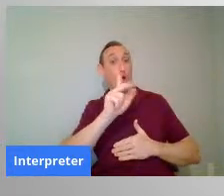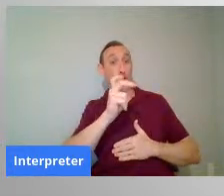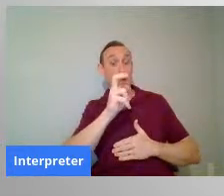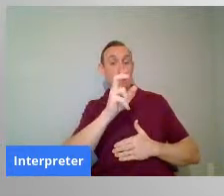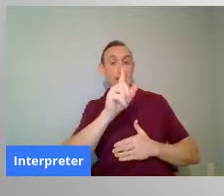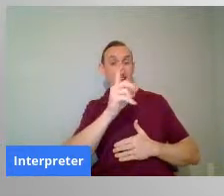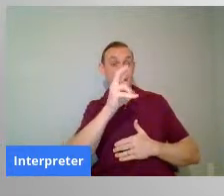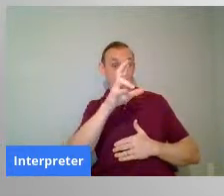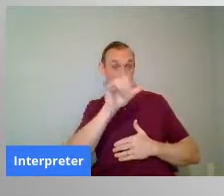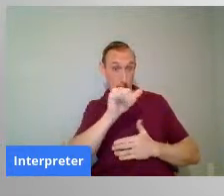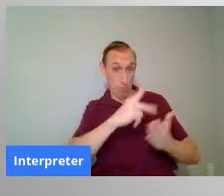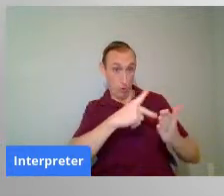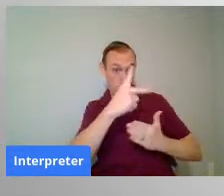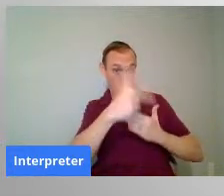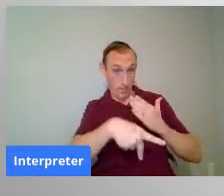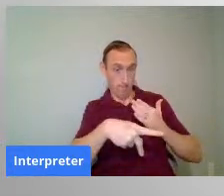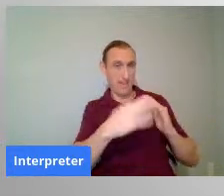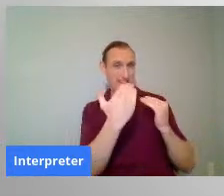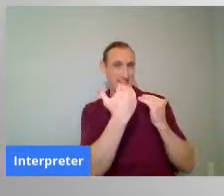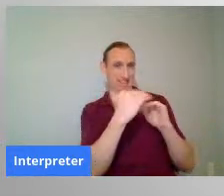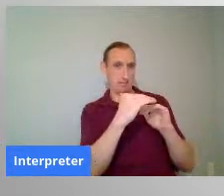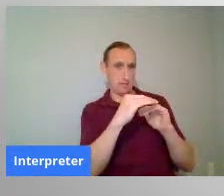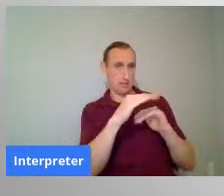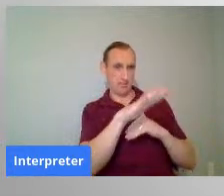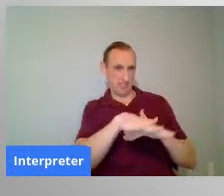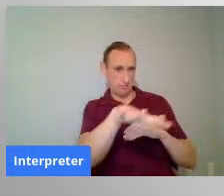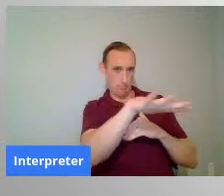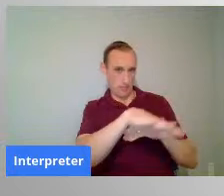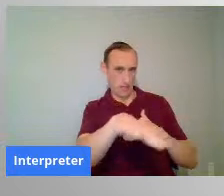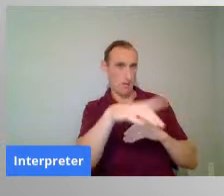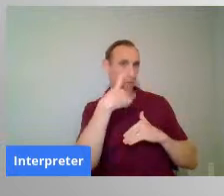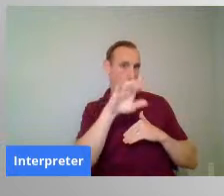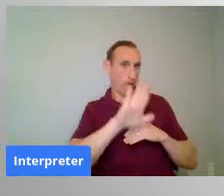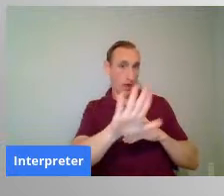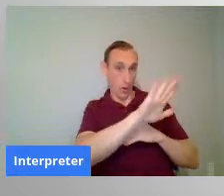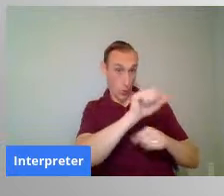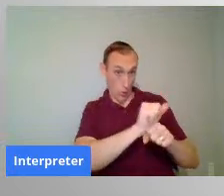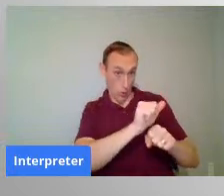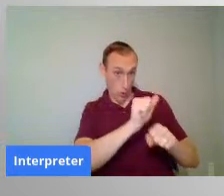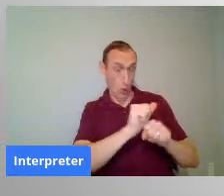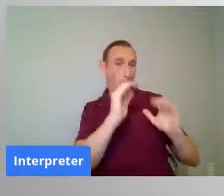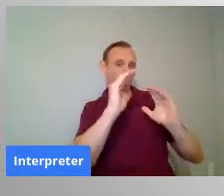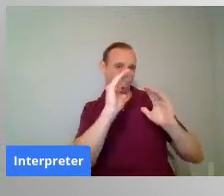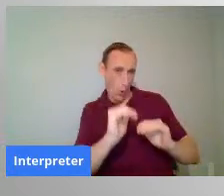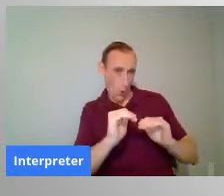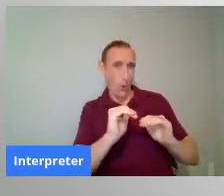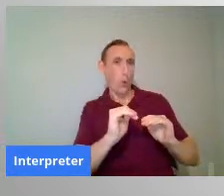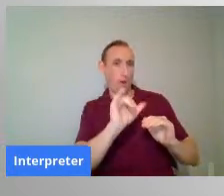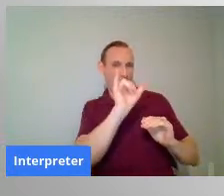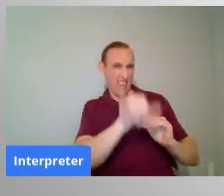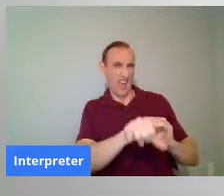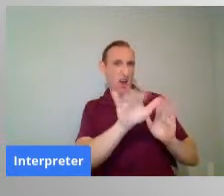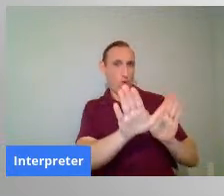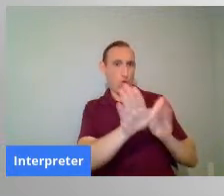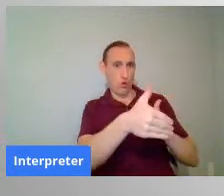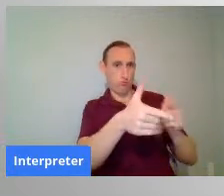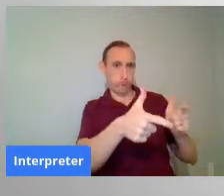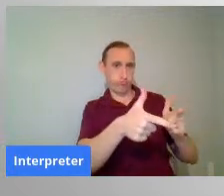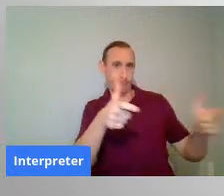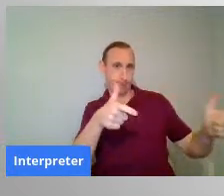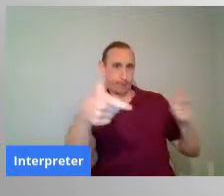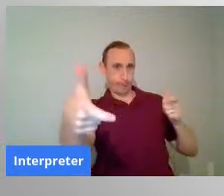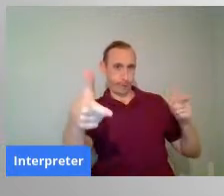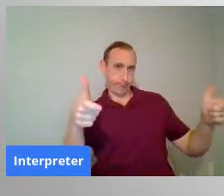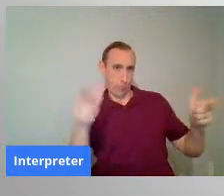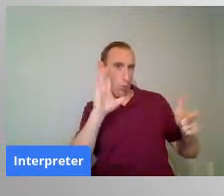course work. So they're hoping to be able to expand there. And we're looking at, and Mr. Gilbert